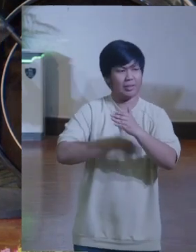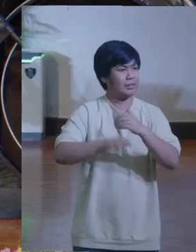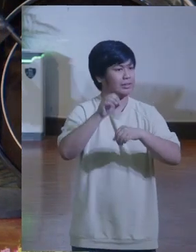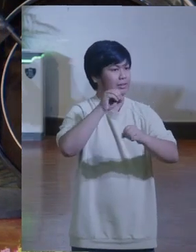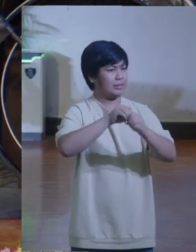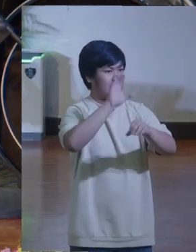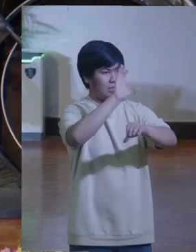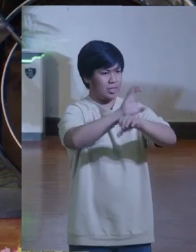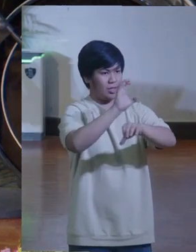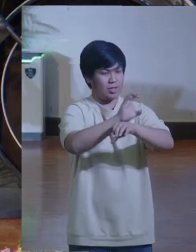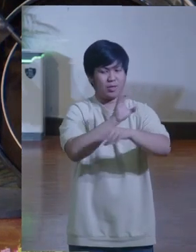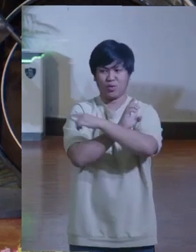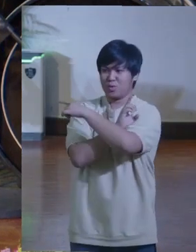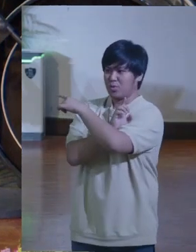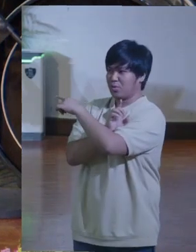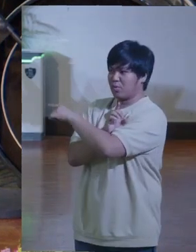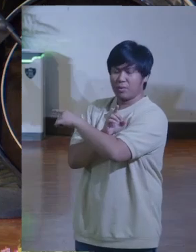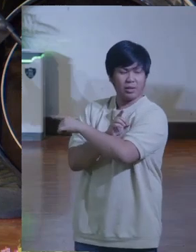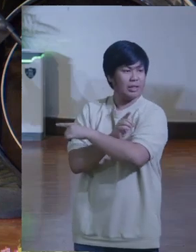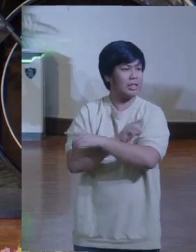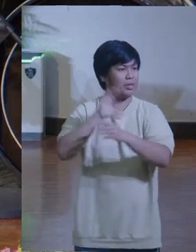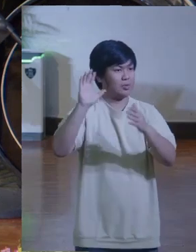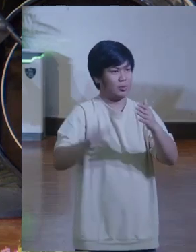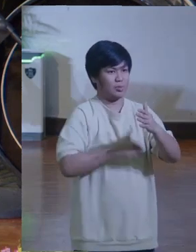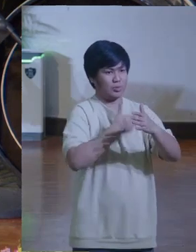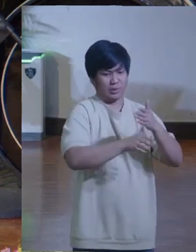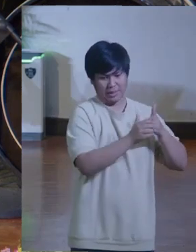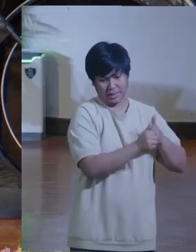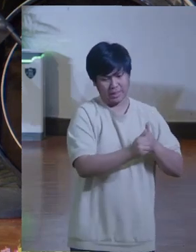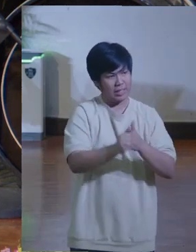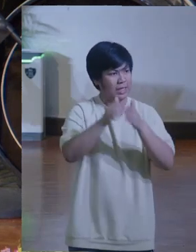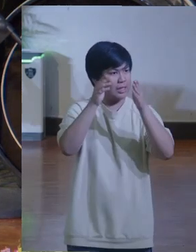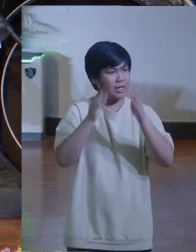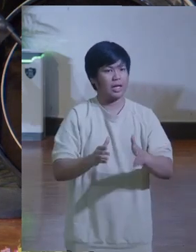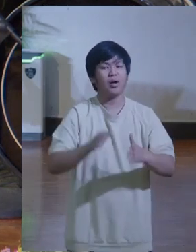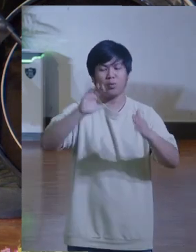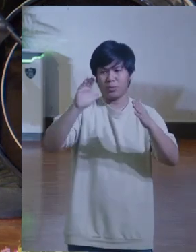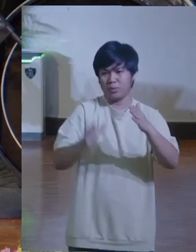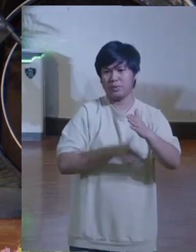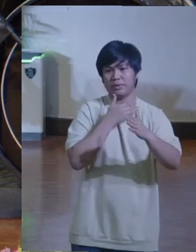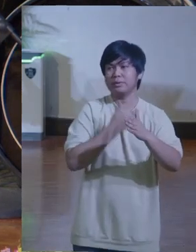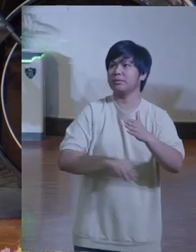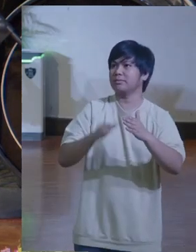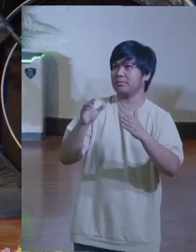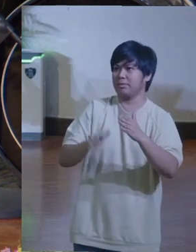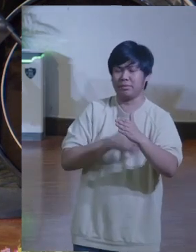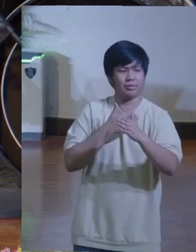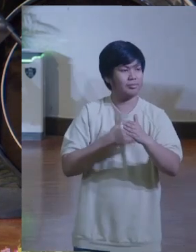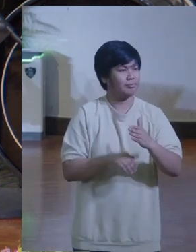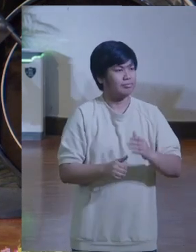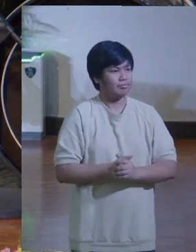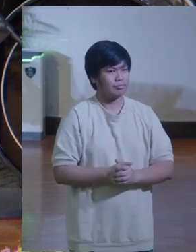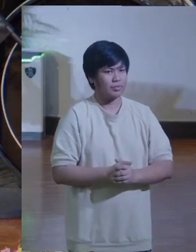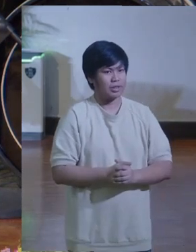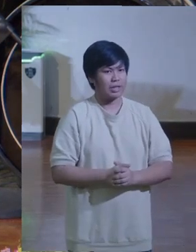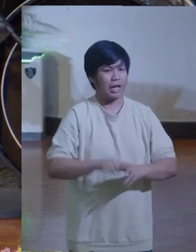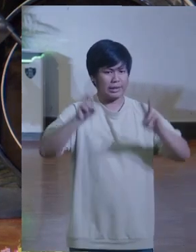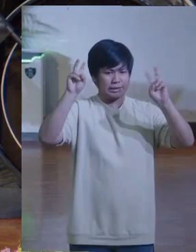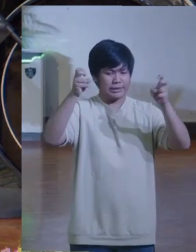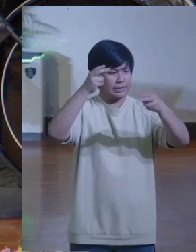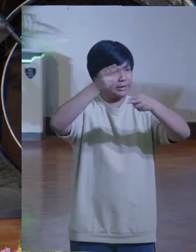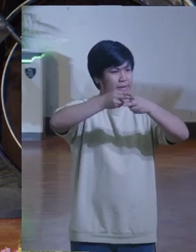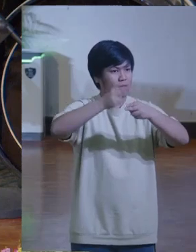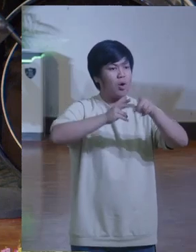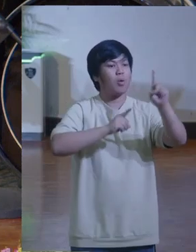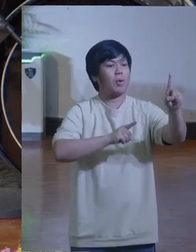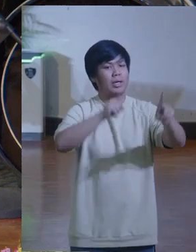church, tinuro ng aming choir conductor, na isang magandang hymno, no? Ang title po niya,